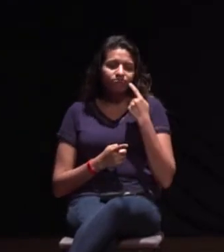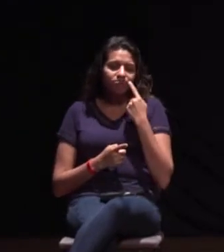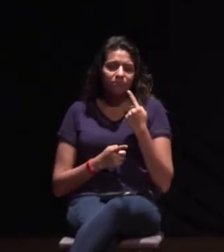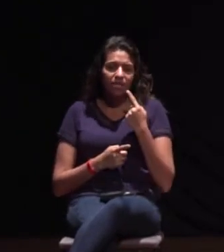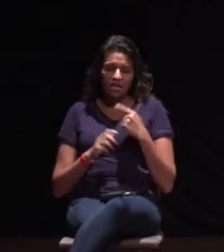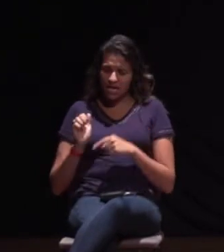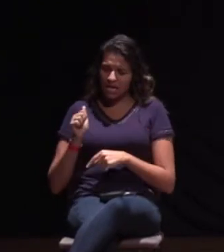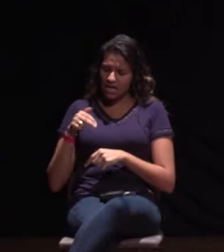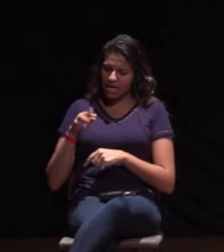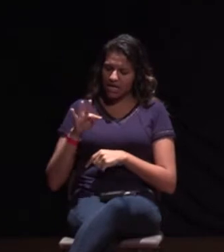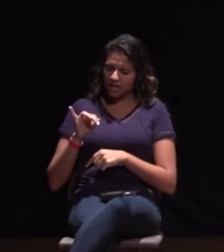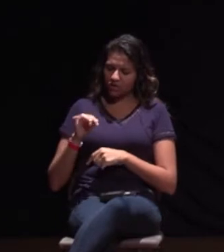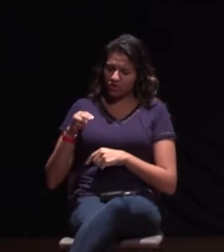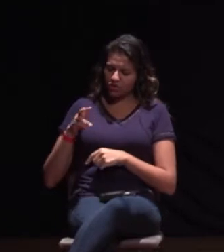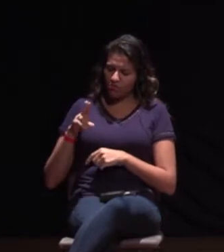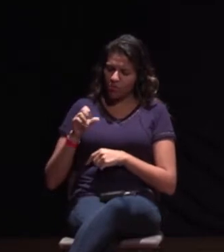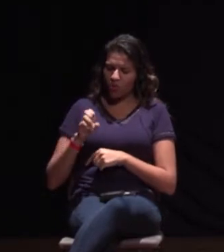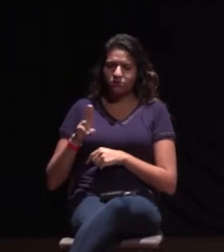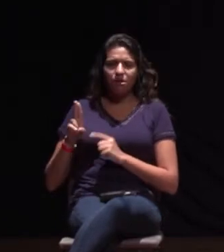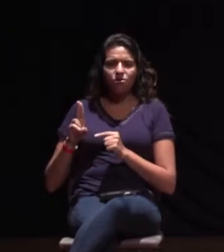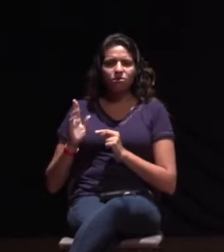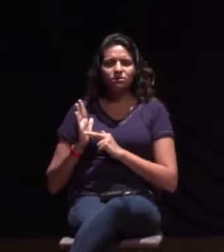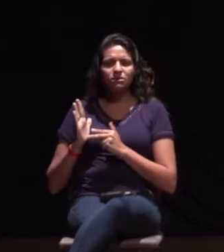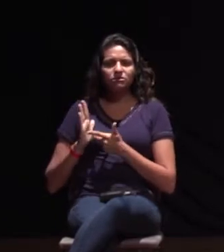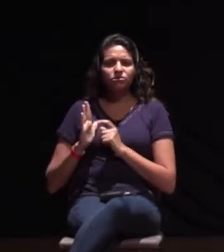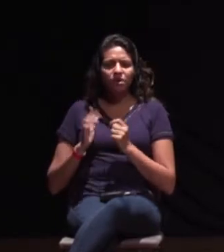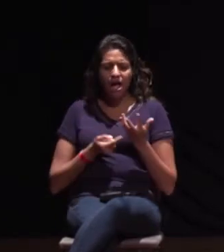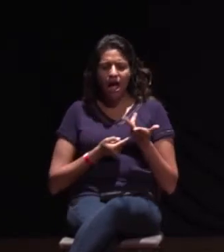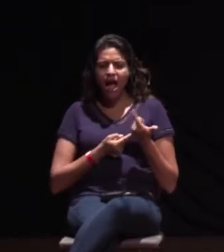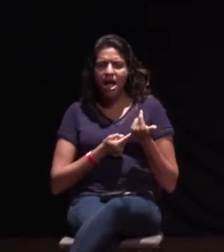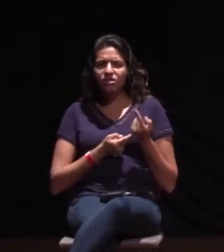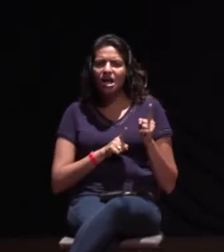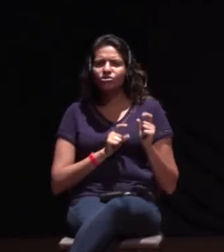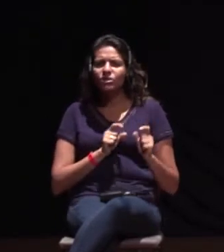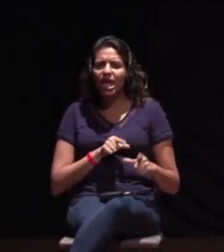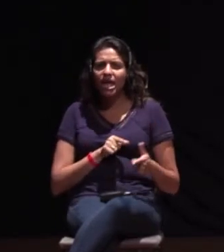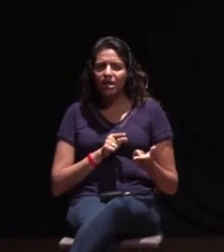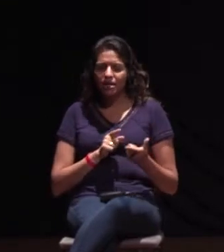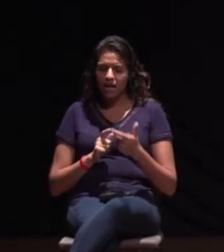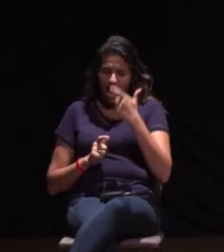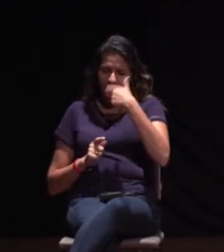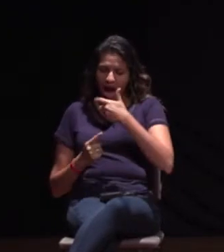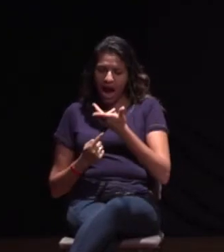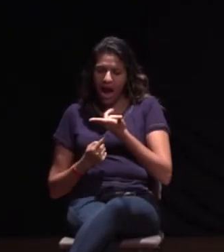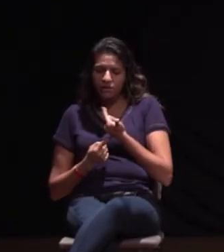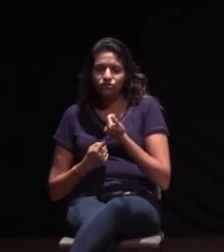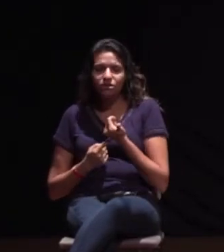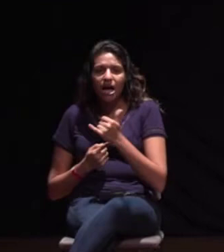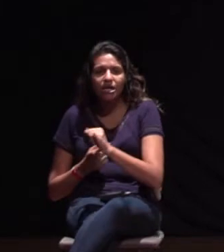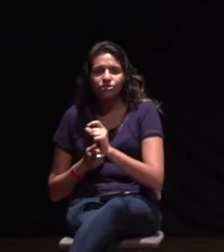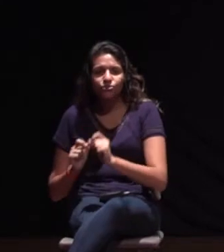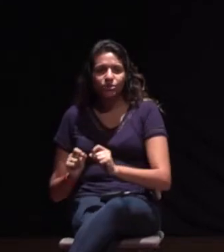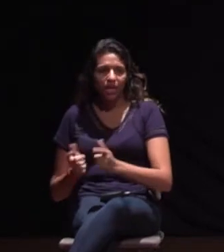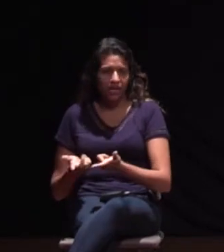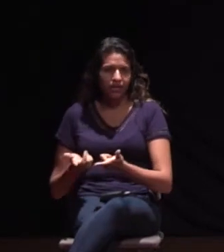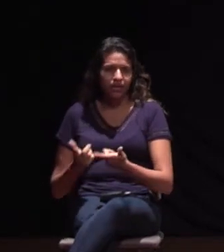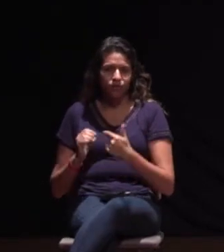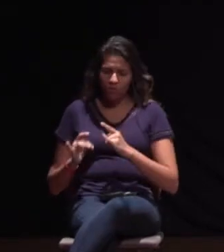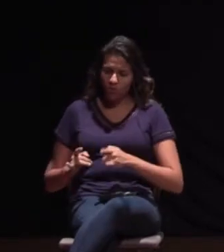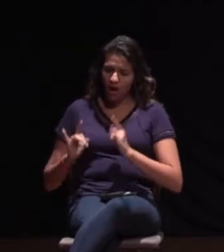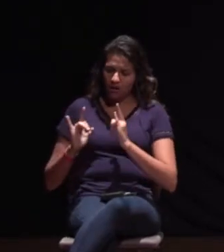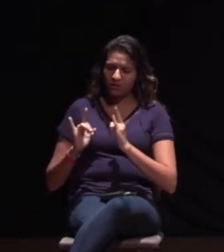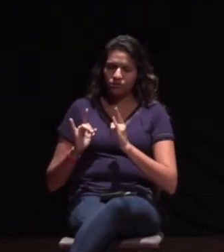is anti-art? What is an anti-artist? What is anti-design? What is anti-architecture? What is anti,